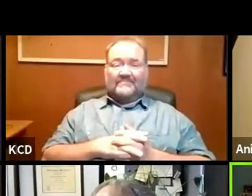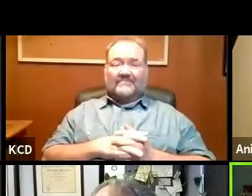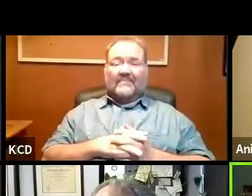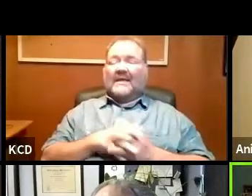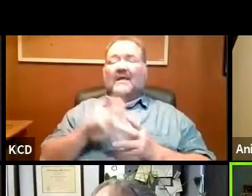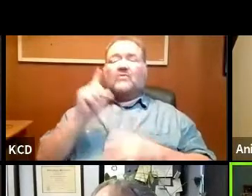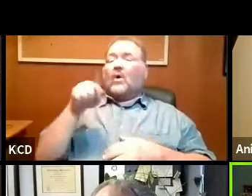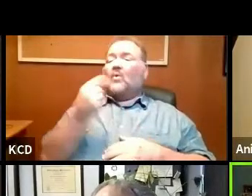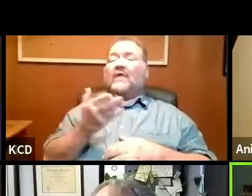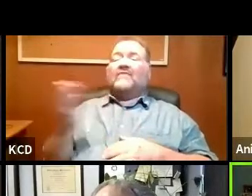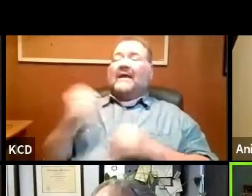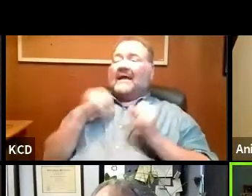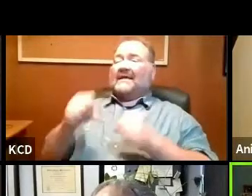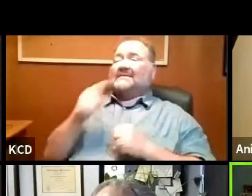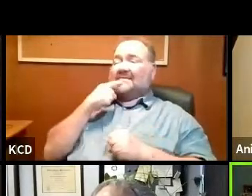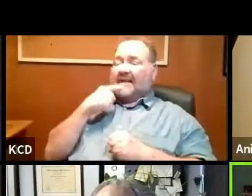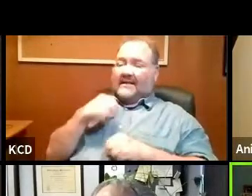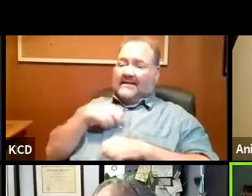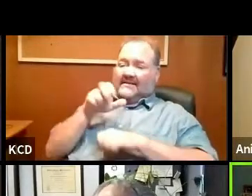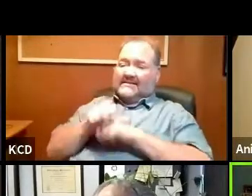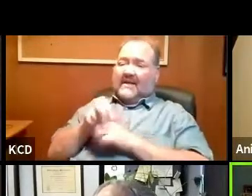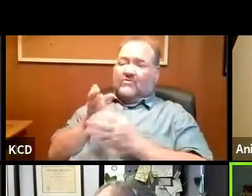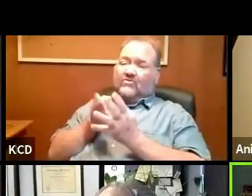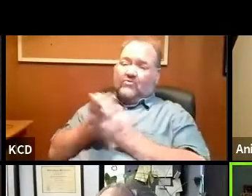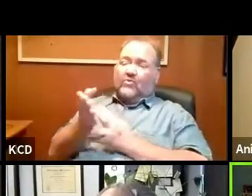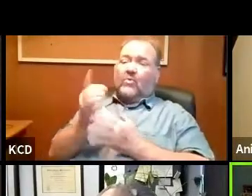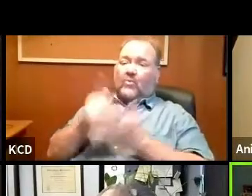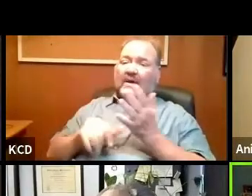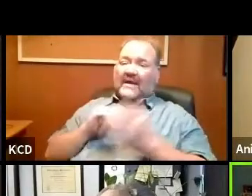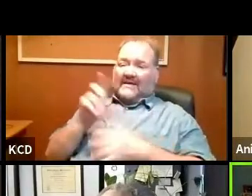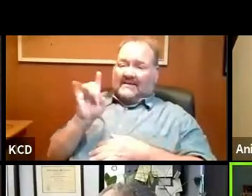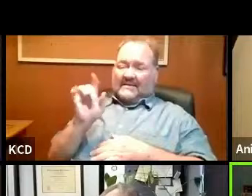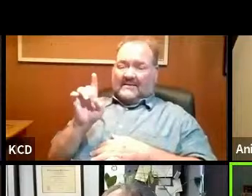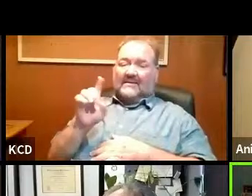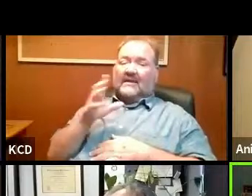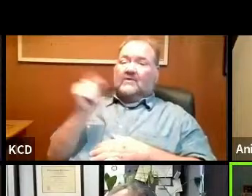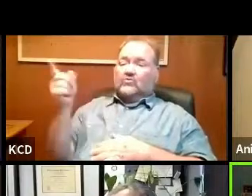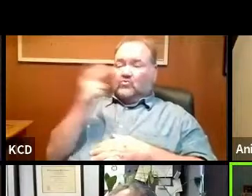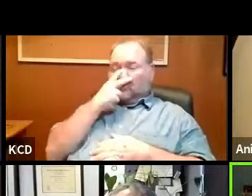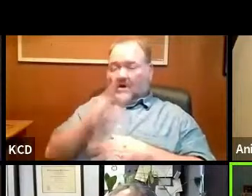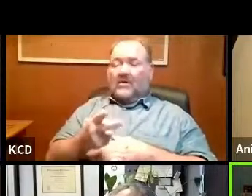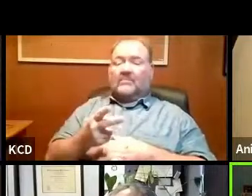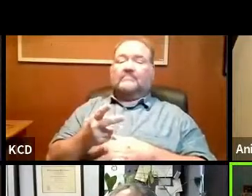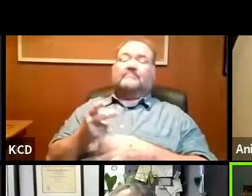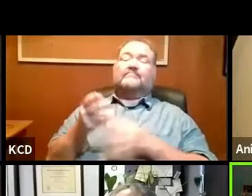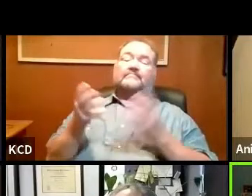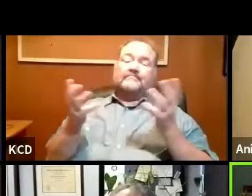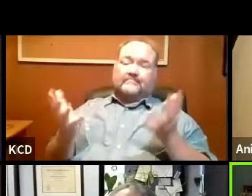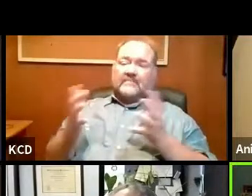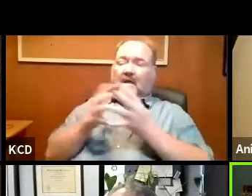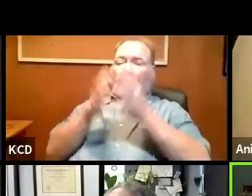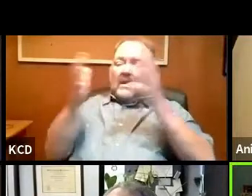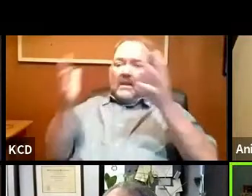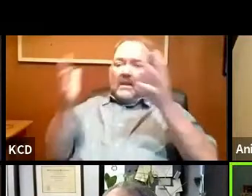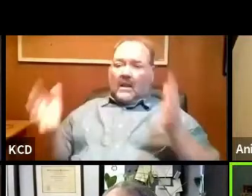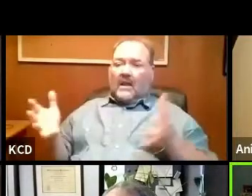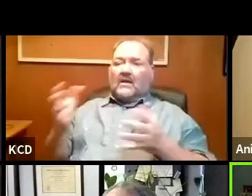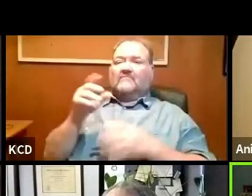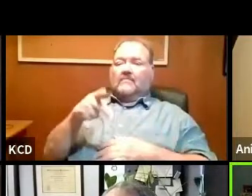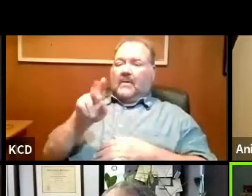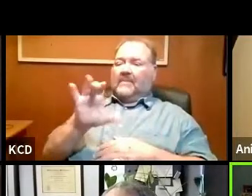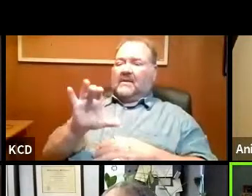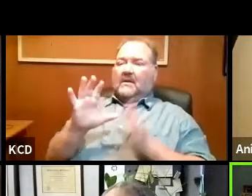The only thing I'll say, having sat through what we sat through and what you saw, is that, there was a lot of public